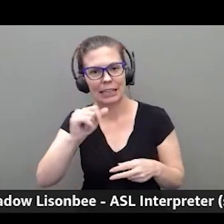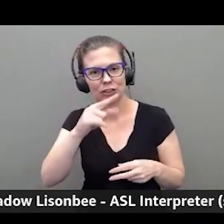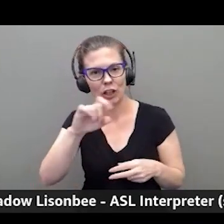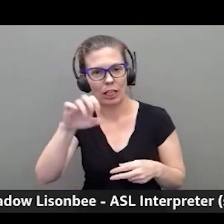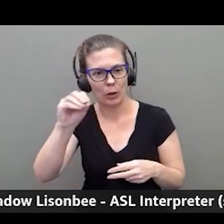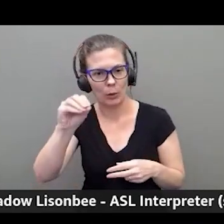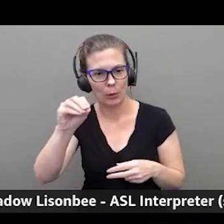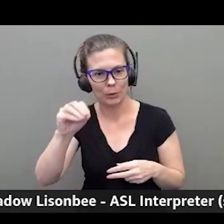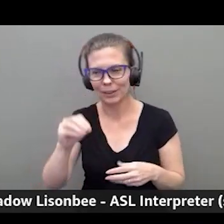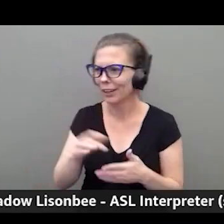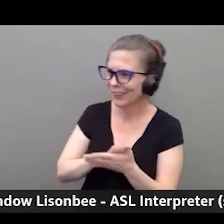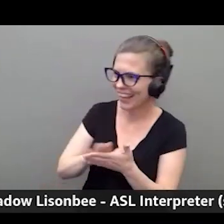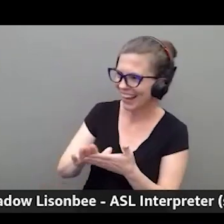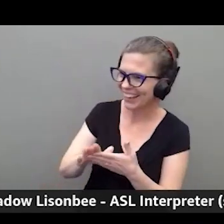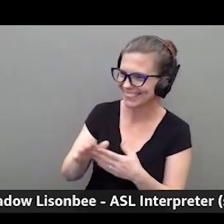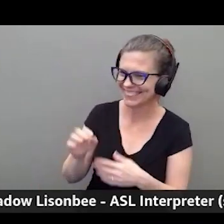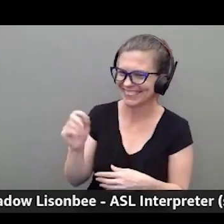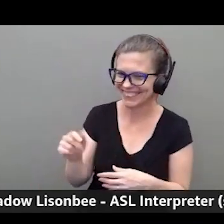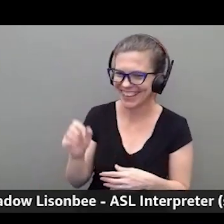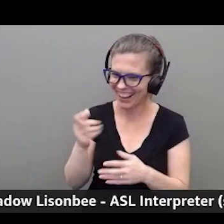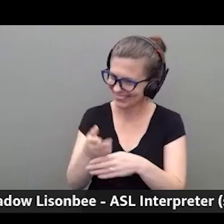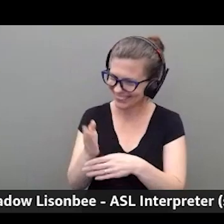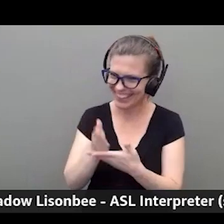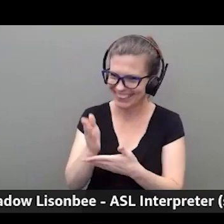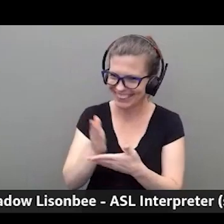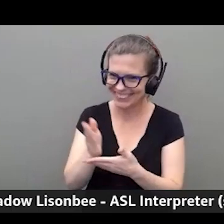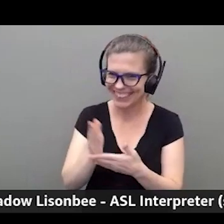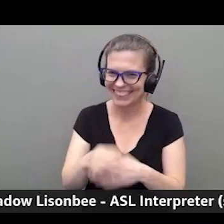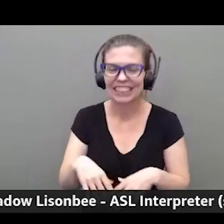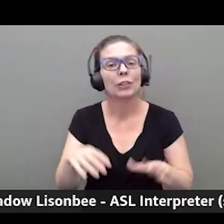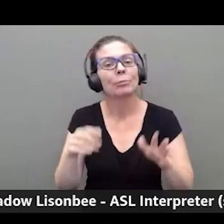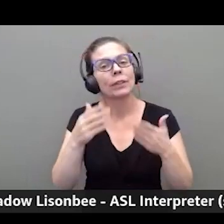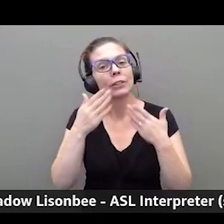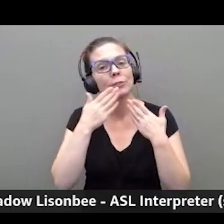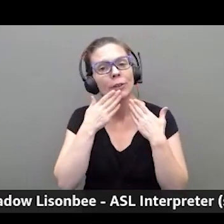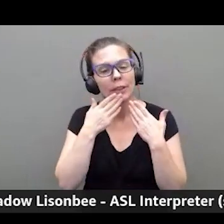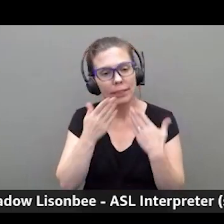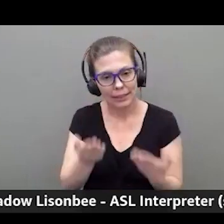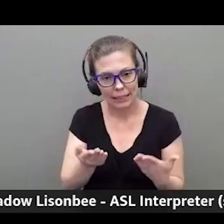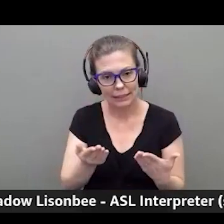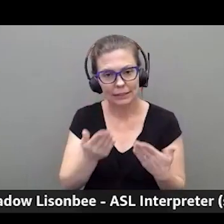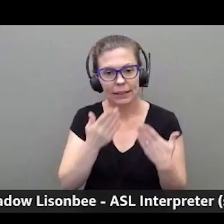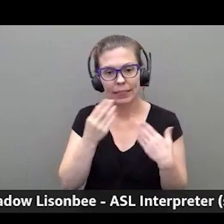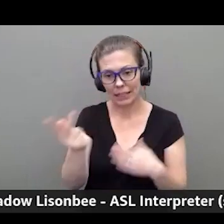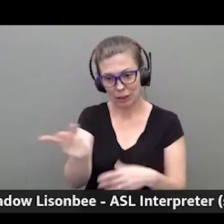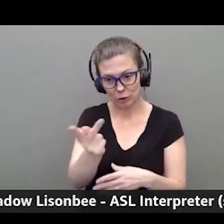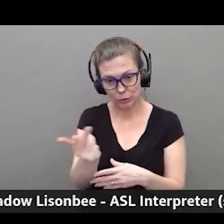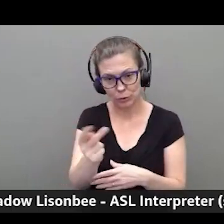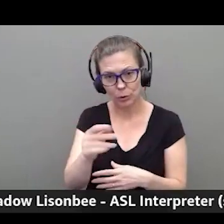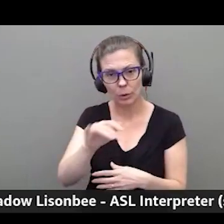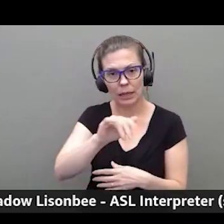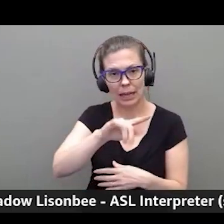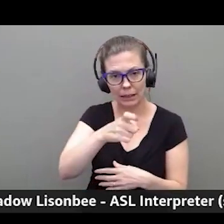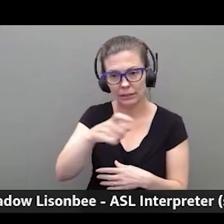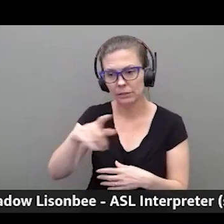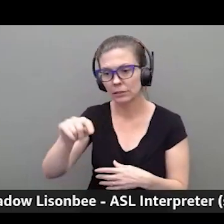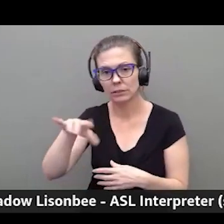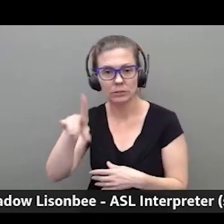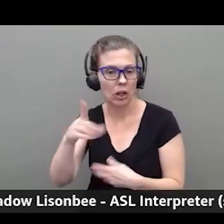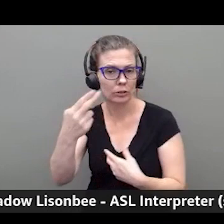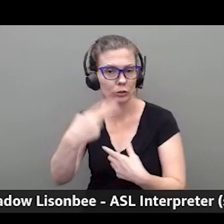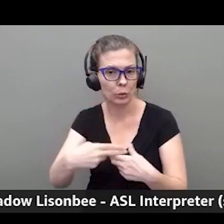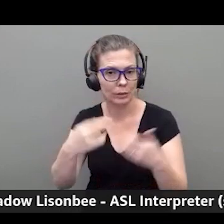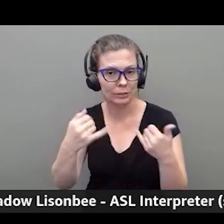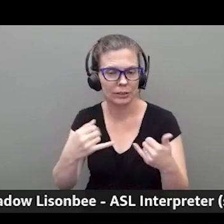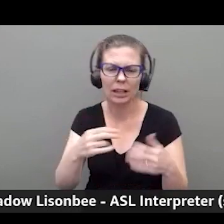Nice. All right. So I just want to thank the two of you, Alex and Todd, for joining us today.